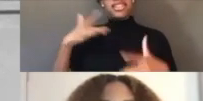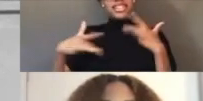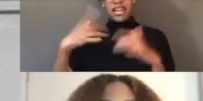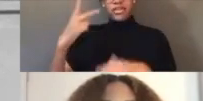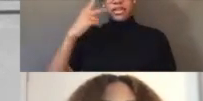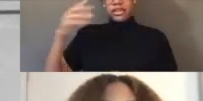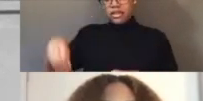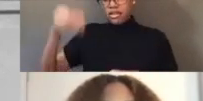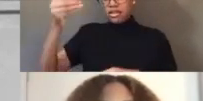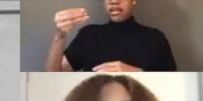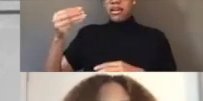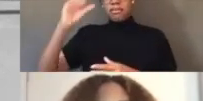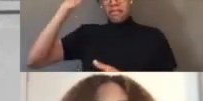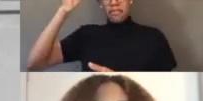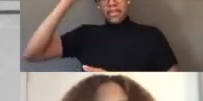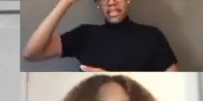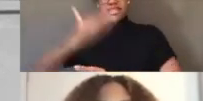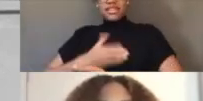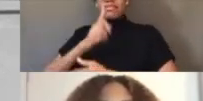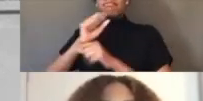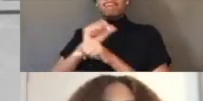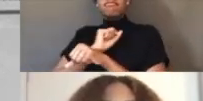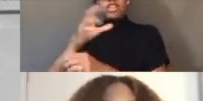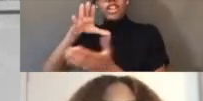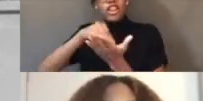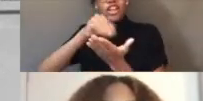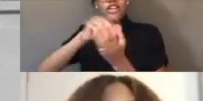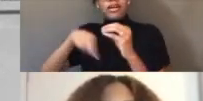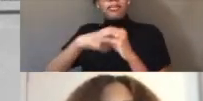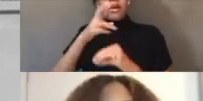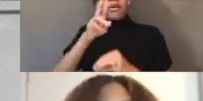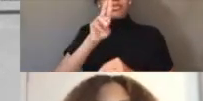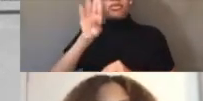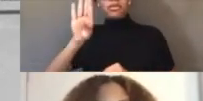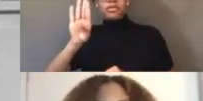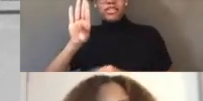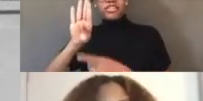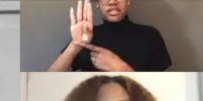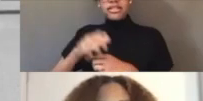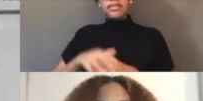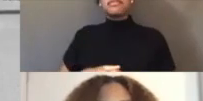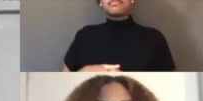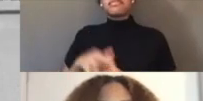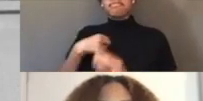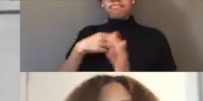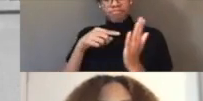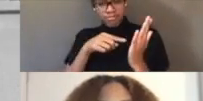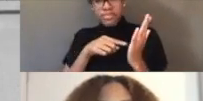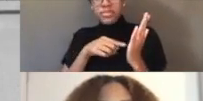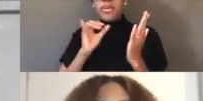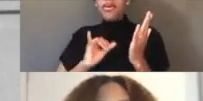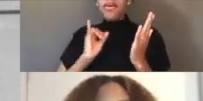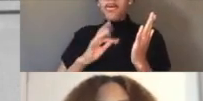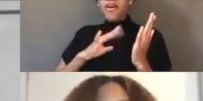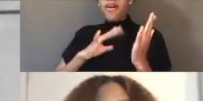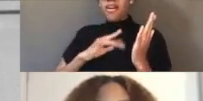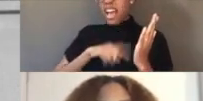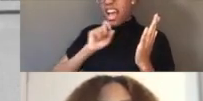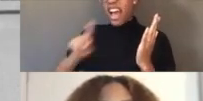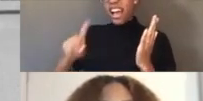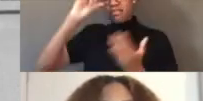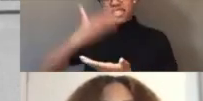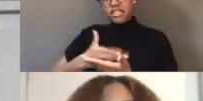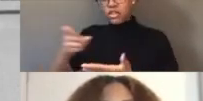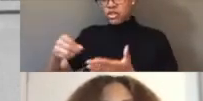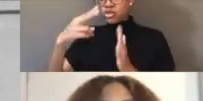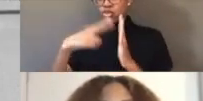moment. Caleb, what's this about? Did you read this in school? Oh yes, her name was Ruby Bridges and they wouldn't allow